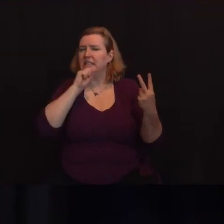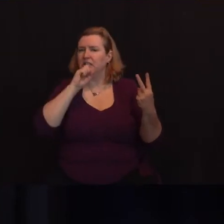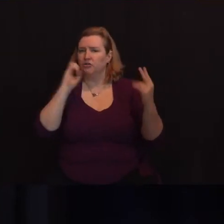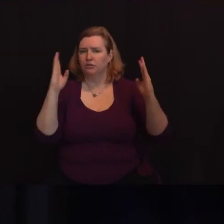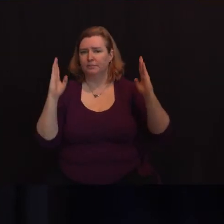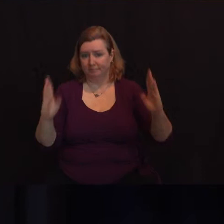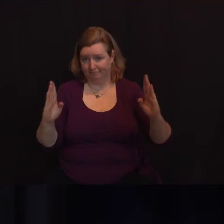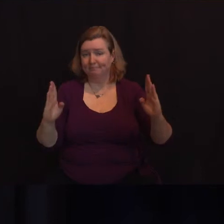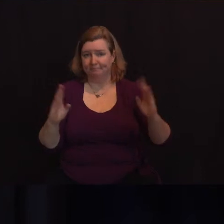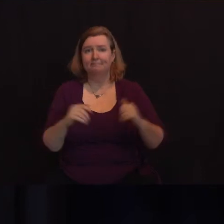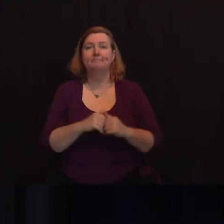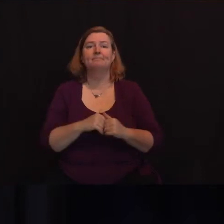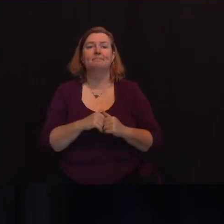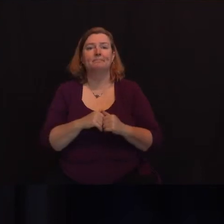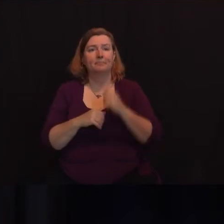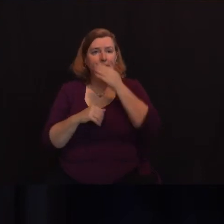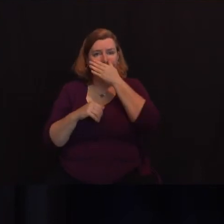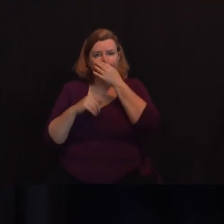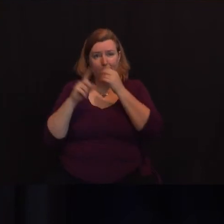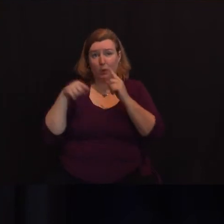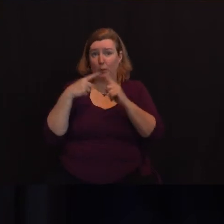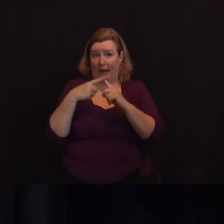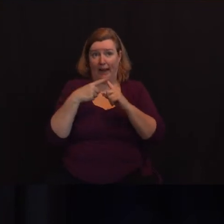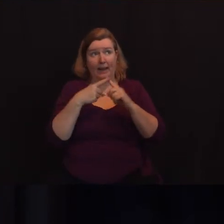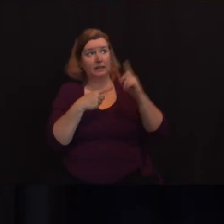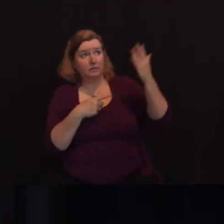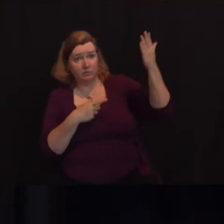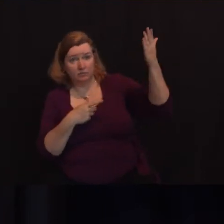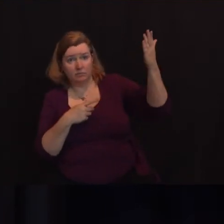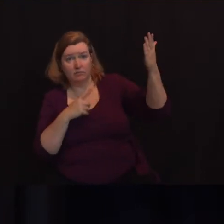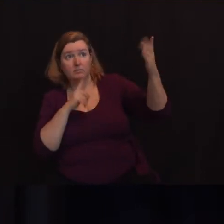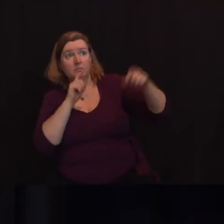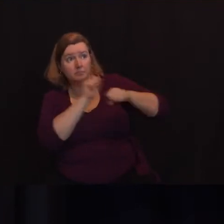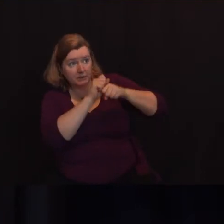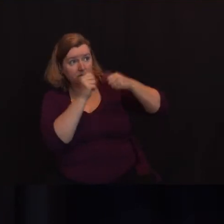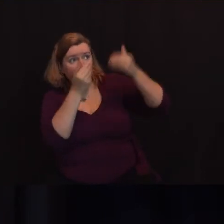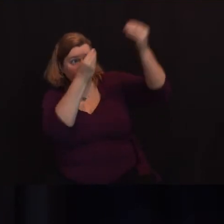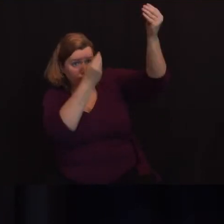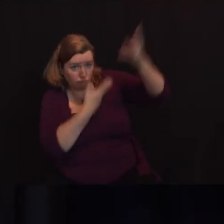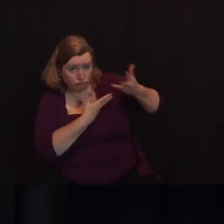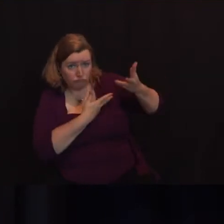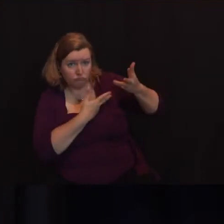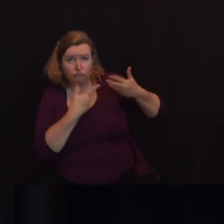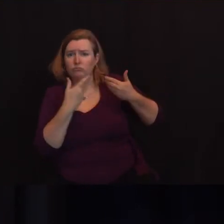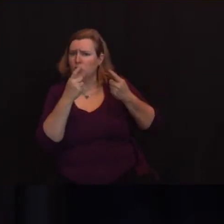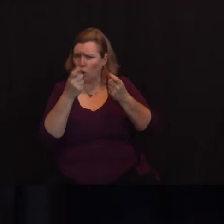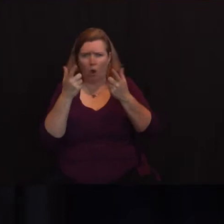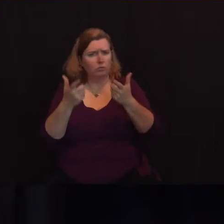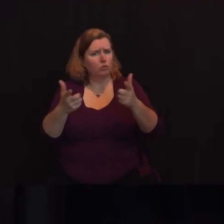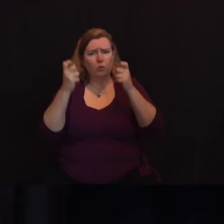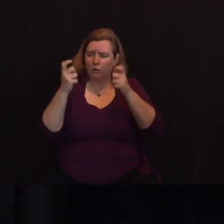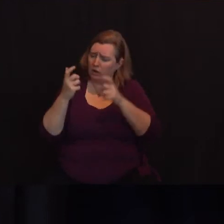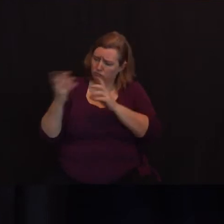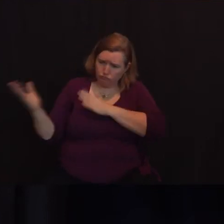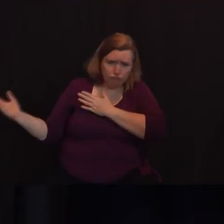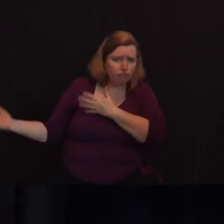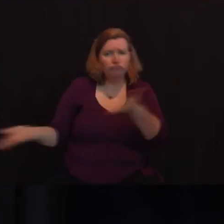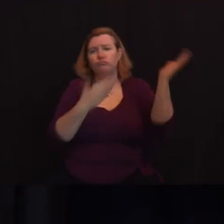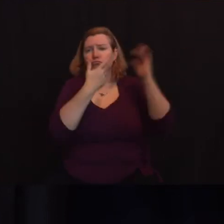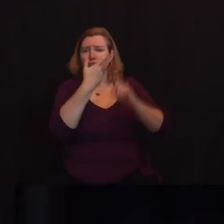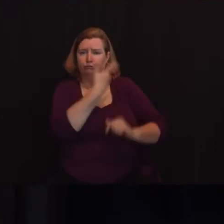that decision comes, this population will be immediately eligible for vaccination. As with all